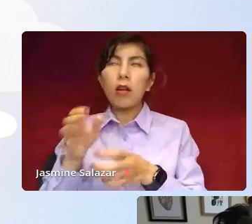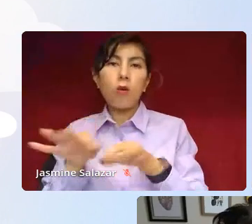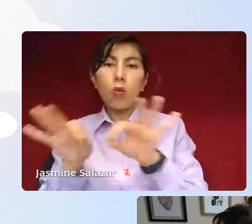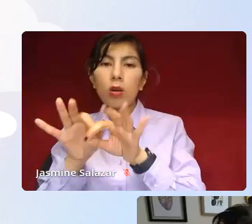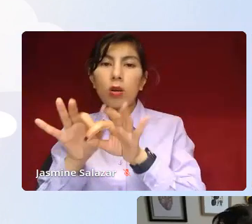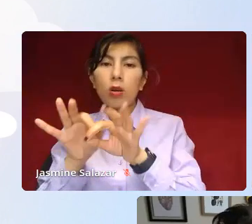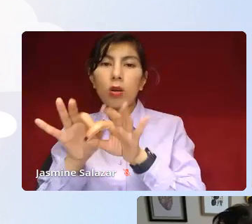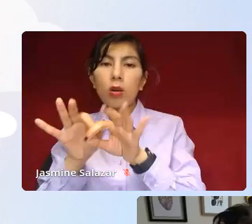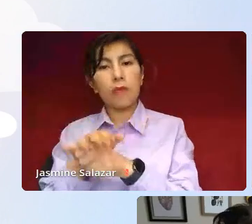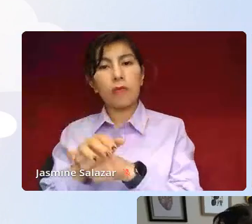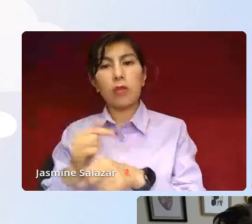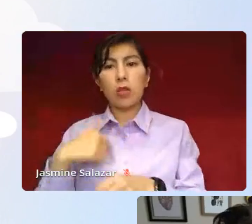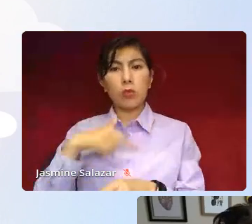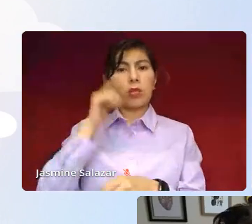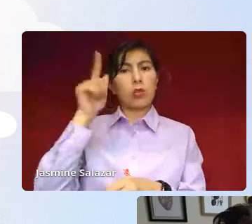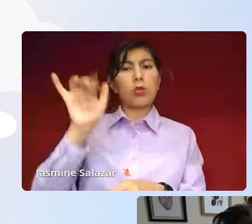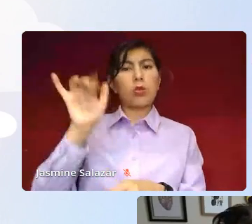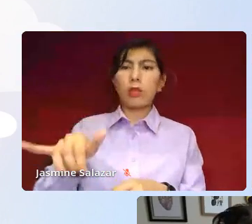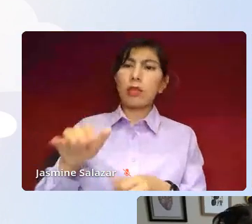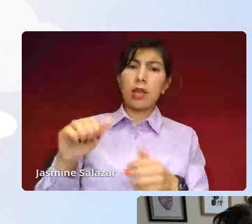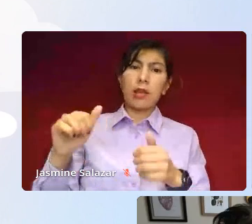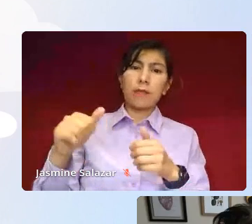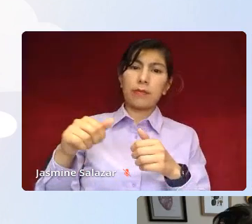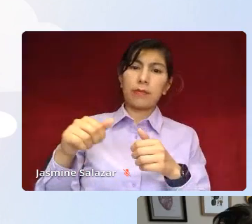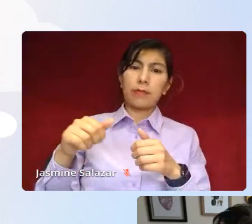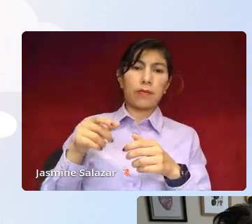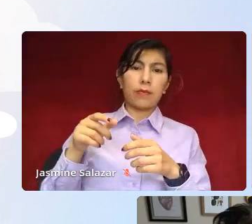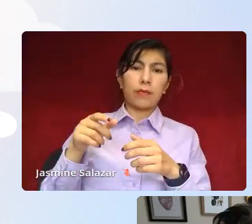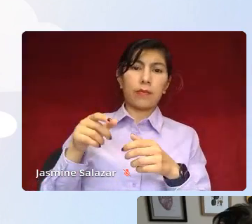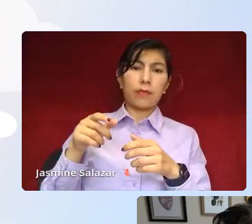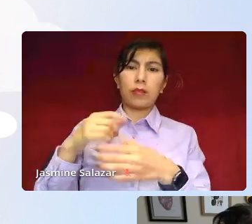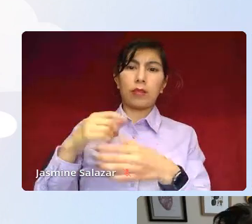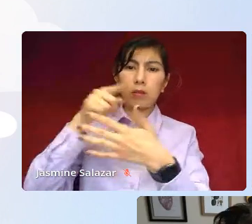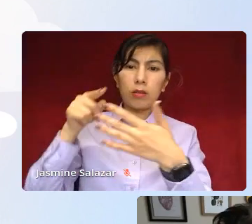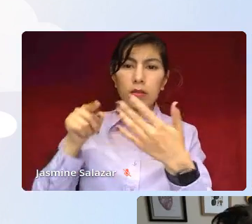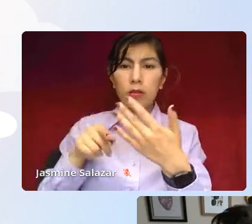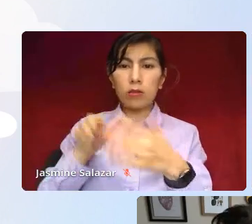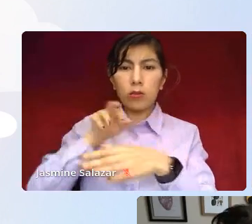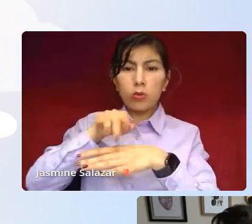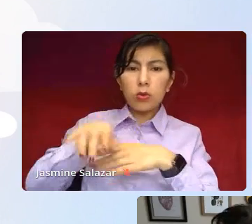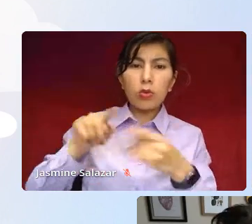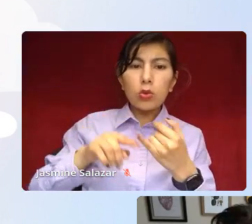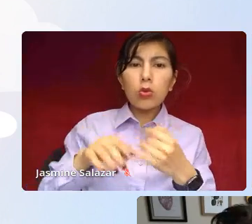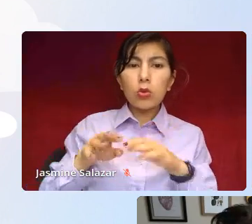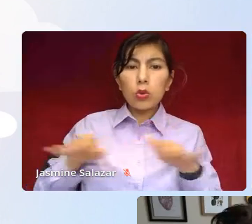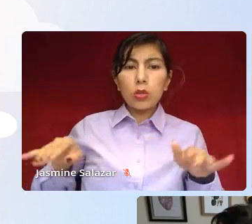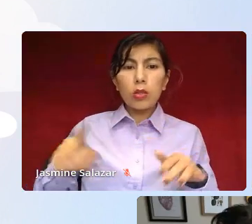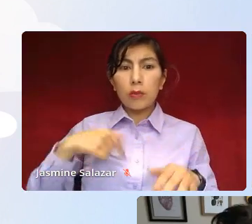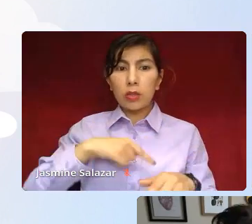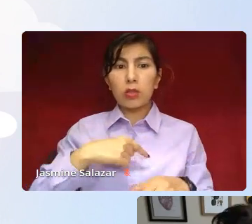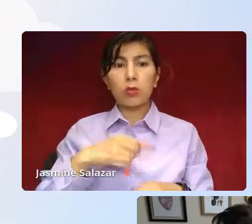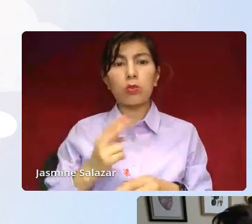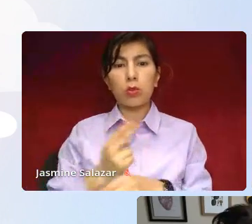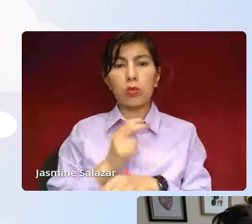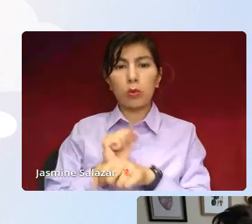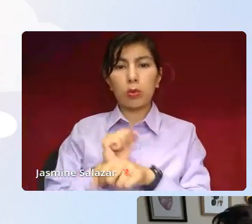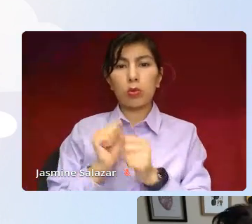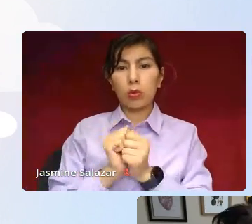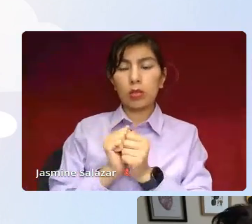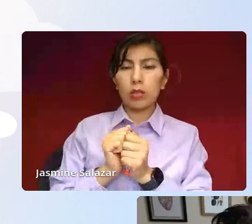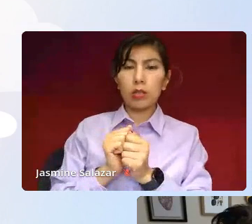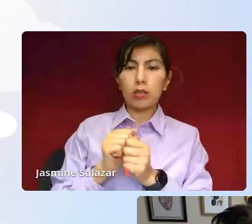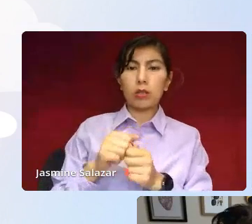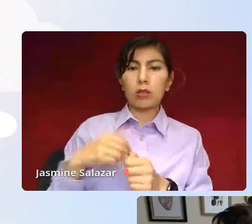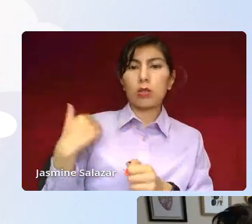we know that that trickles down even to the children. And because we work with the youth and young adults, we see this on a